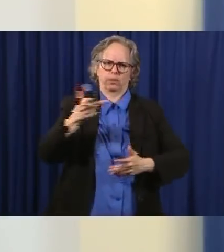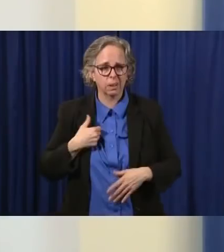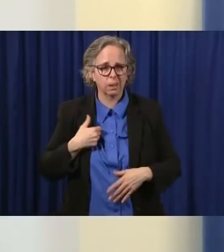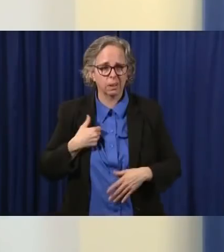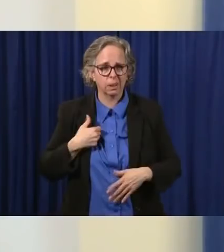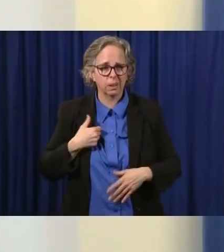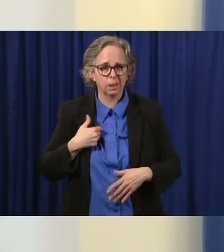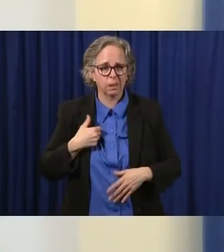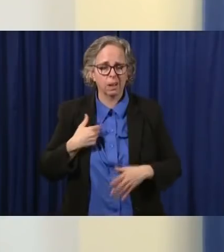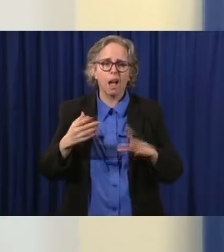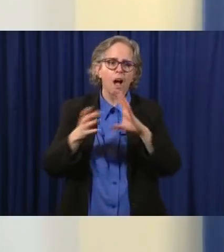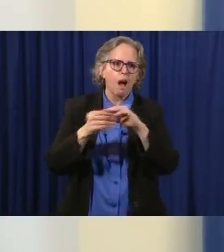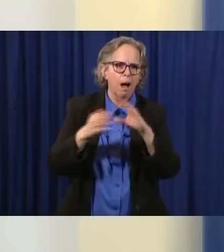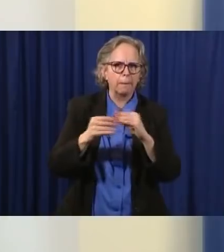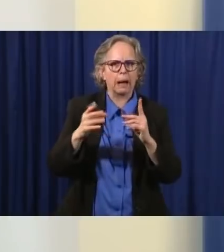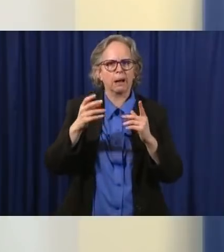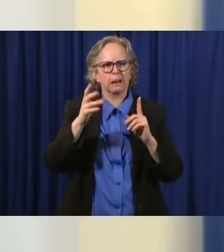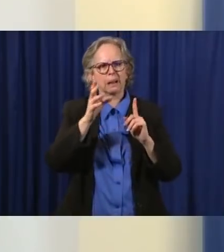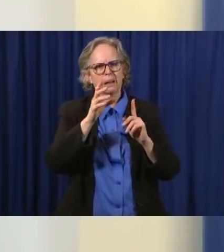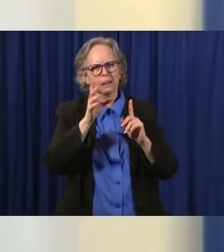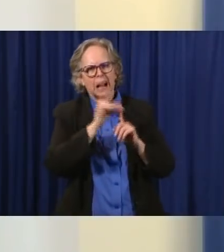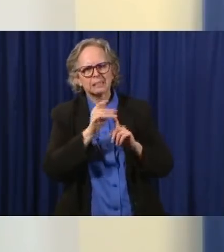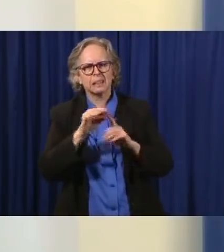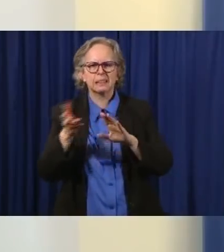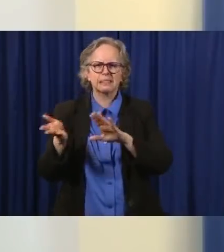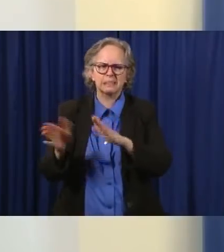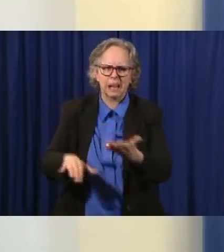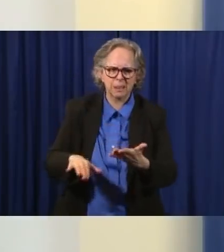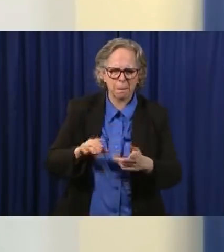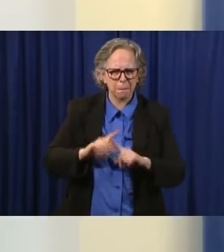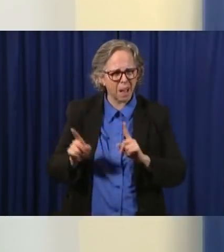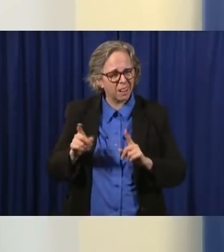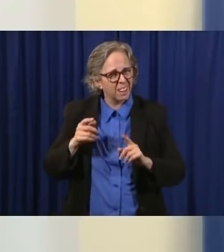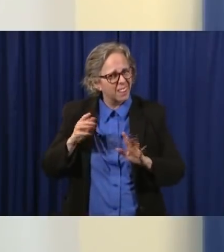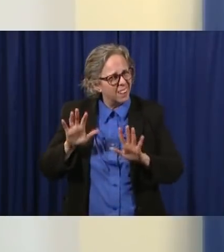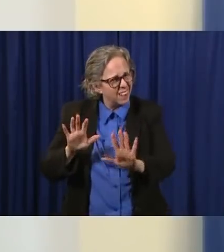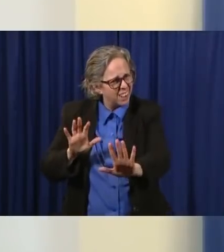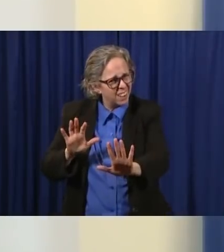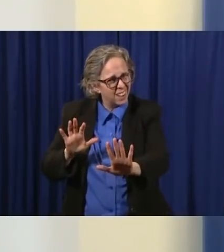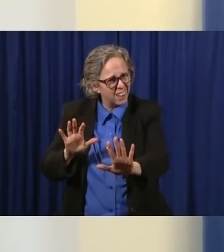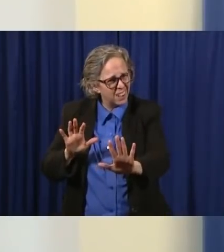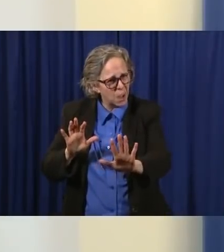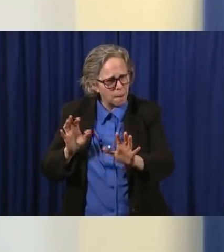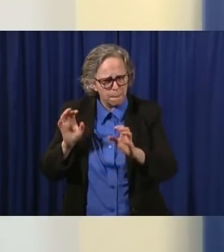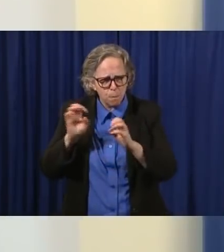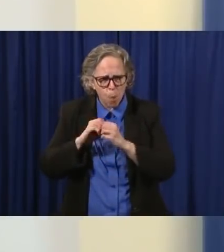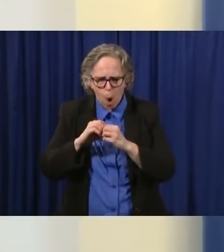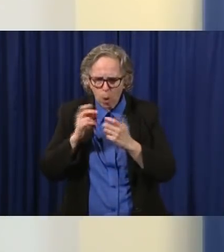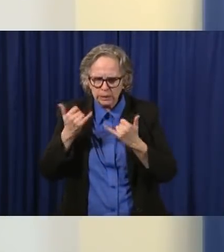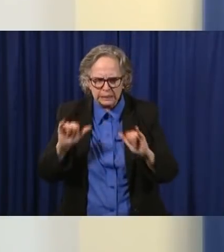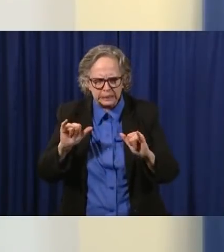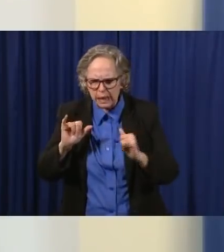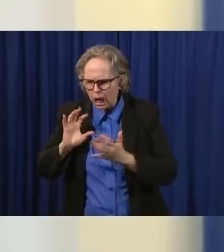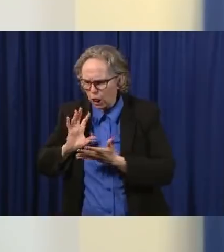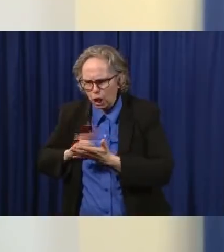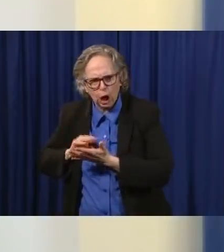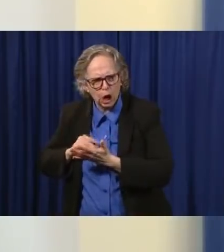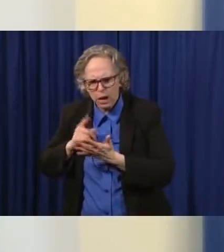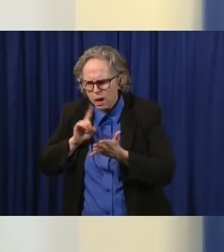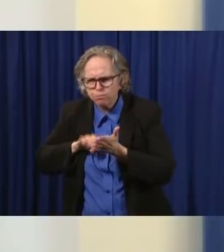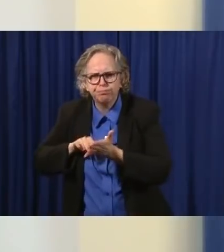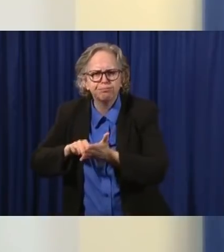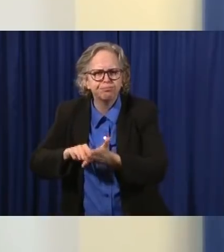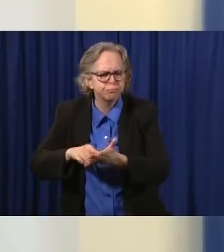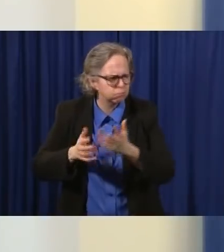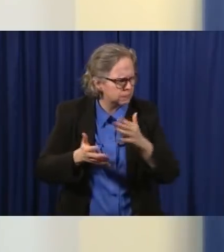deaths. How much more we're trying to learn about the spread of this disease. So we are very lucky, and today